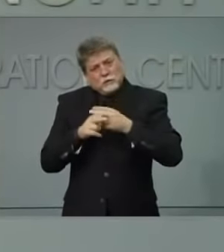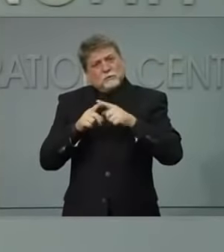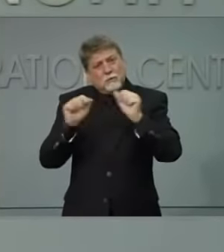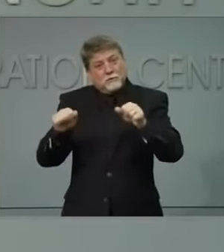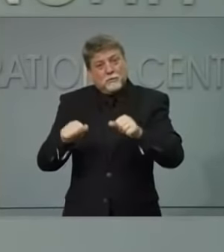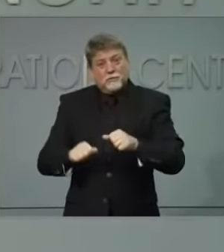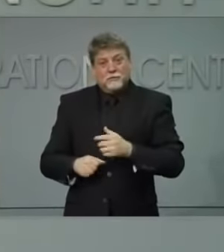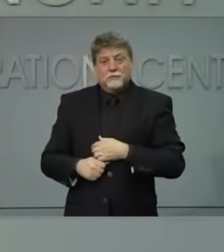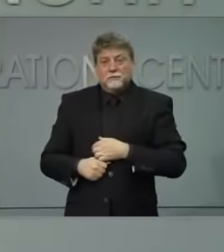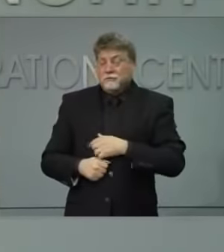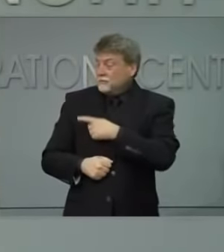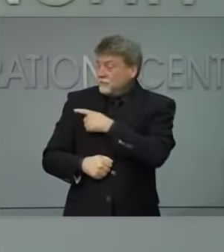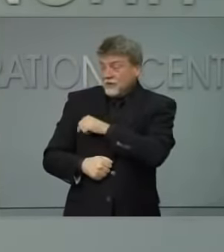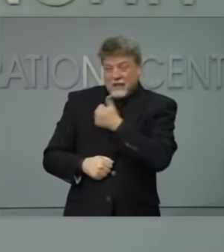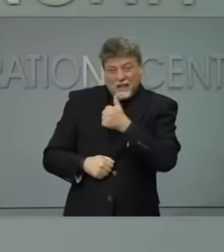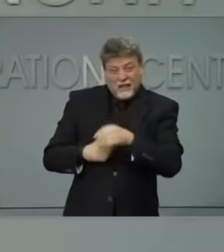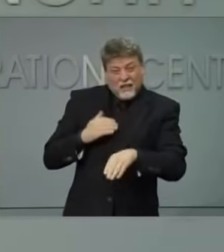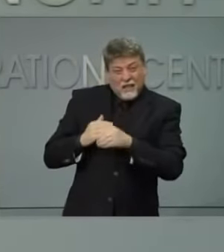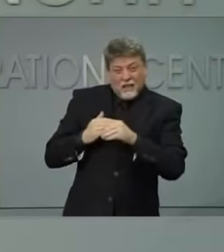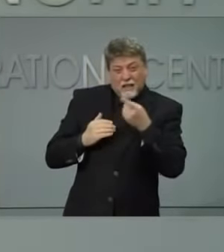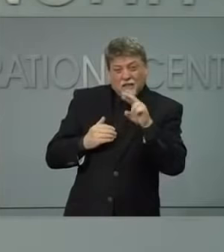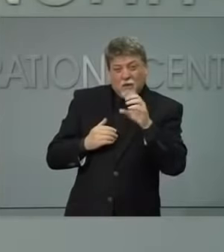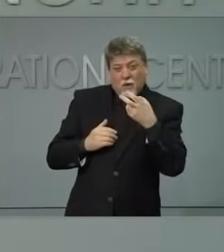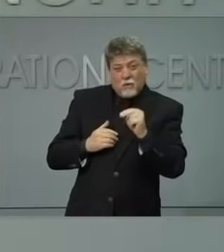Okay. Next question, please.